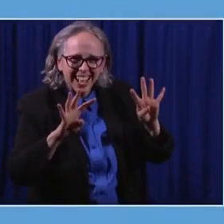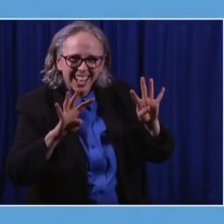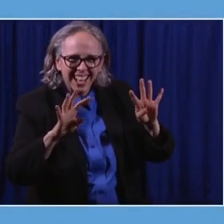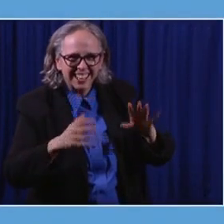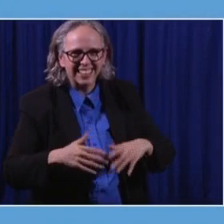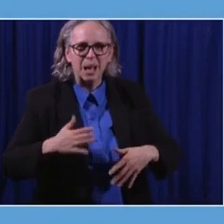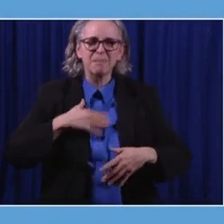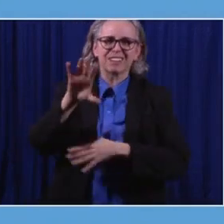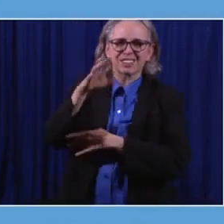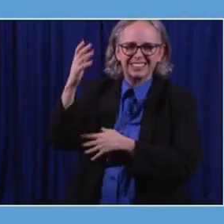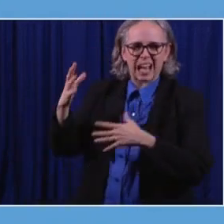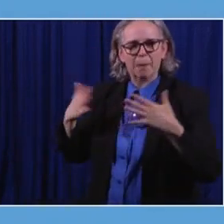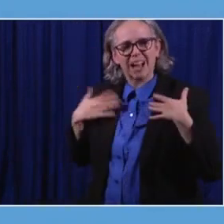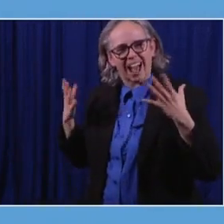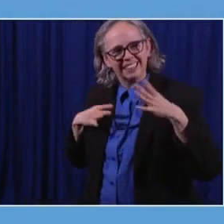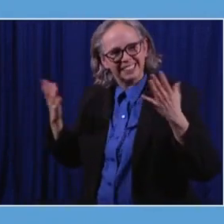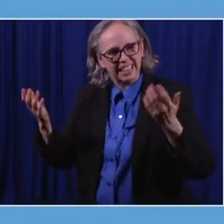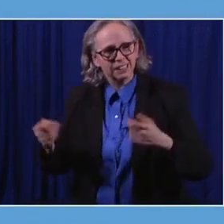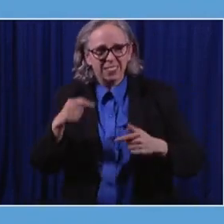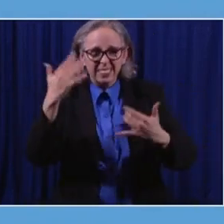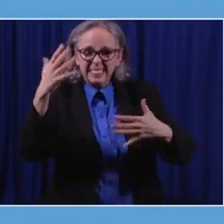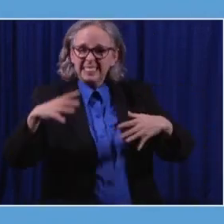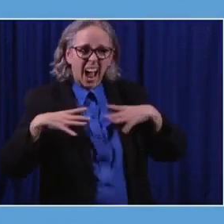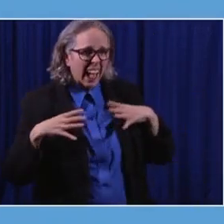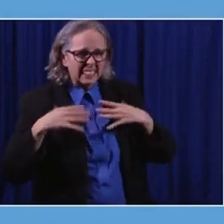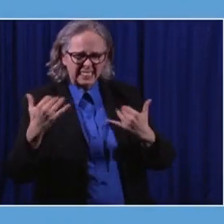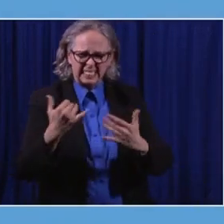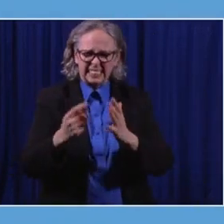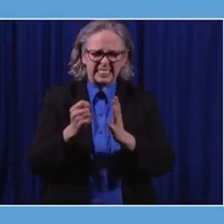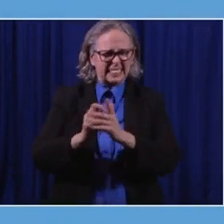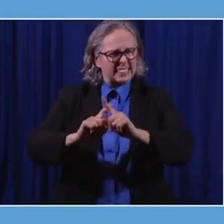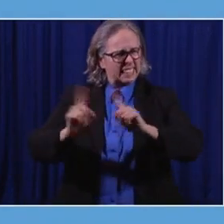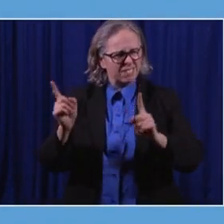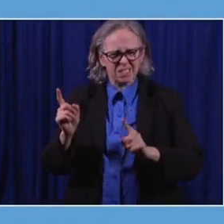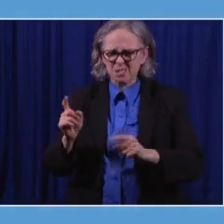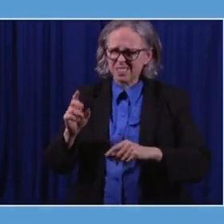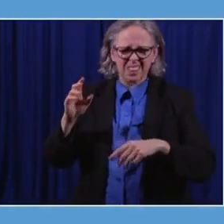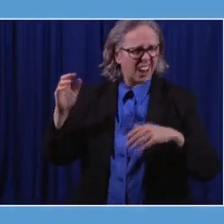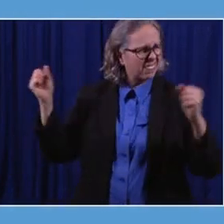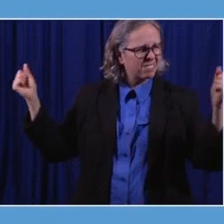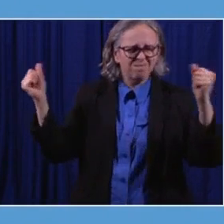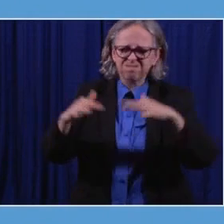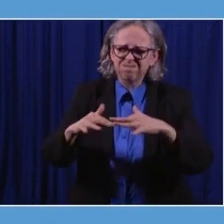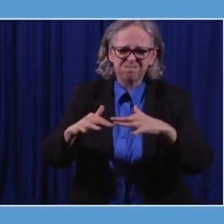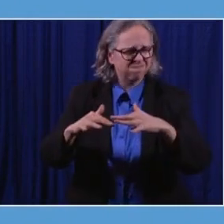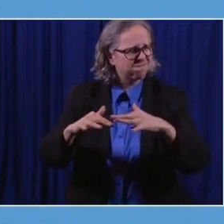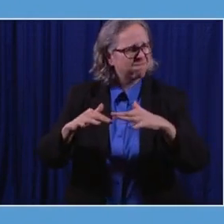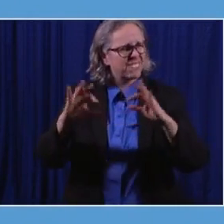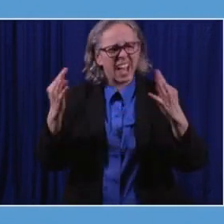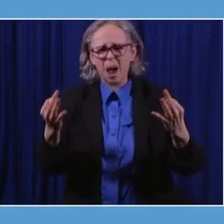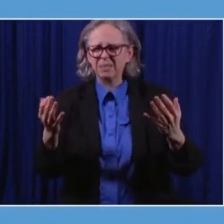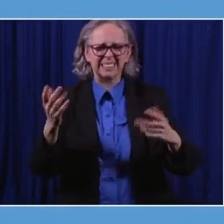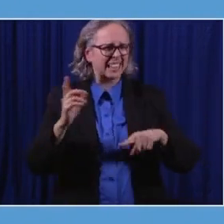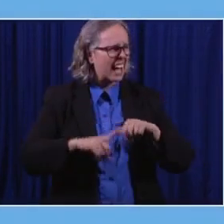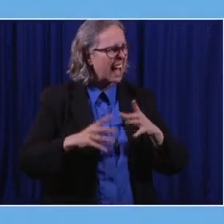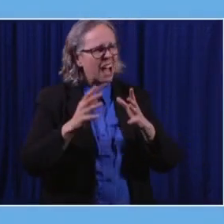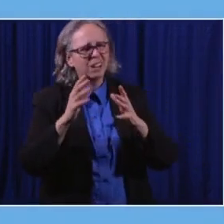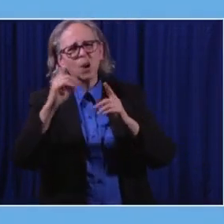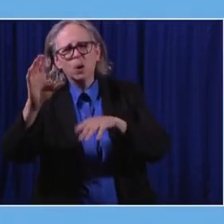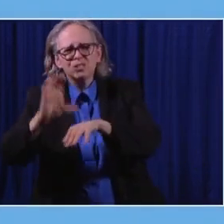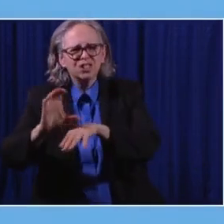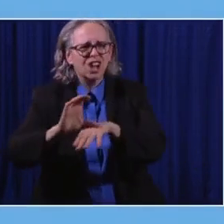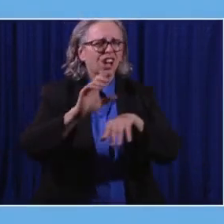all. This holiday season is different. We won't be gathering with our extended family or friends. Worship services look different. And